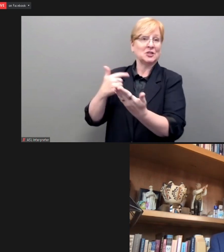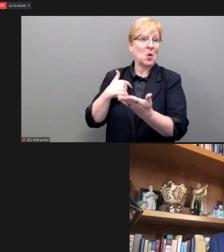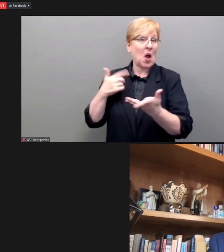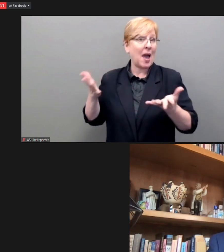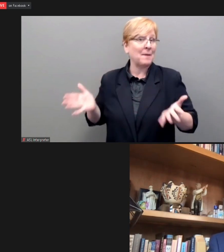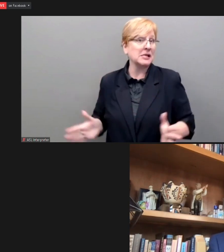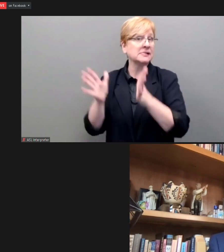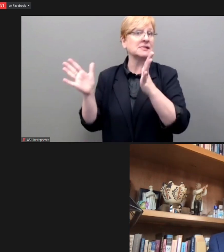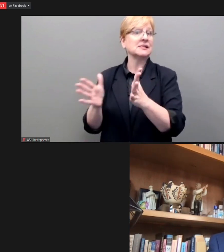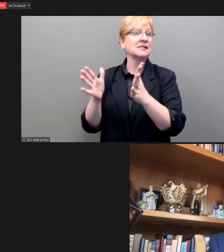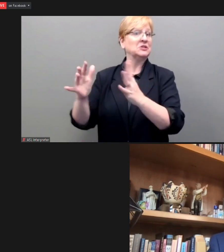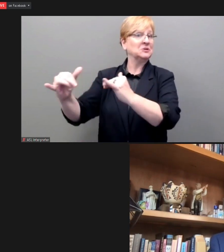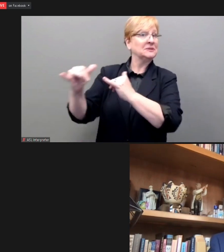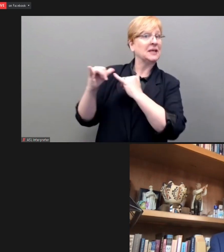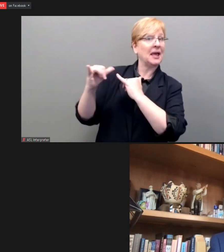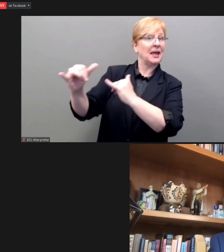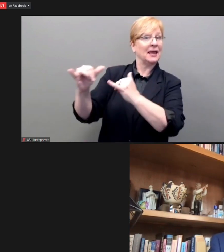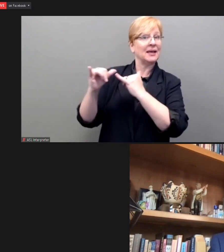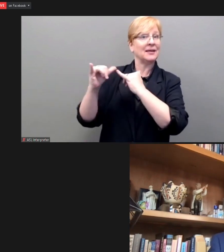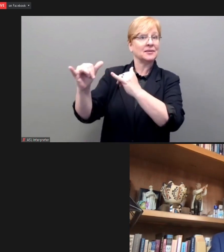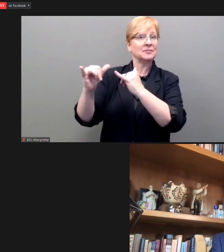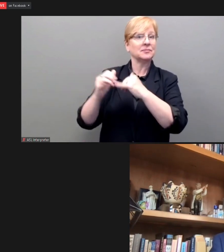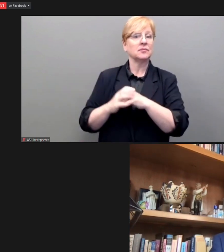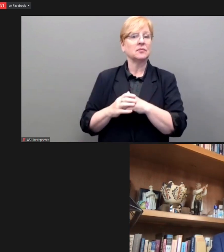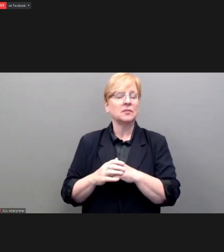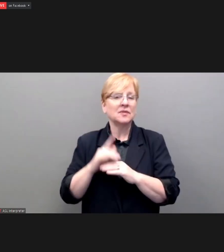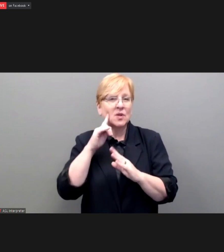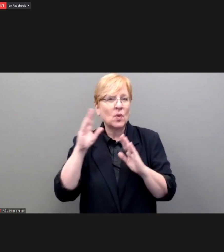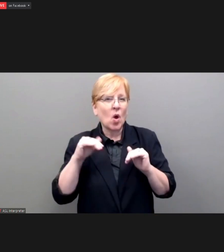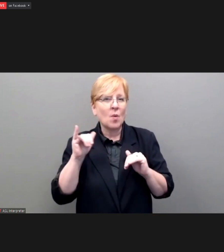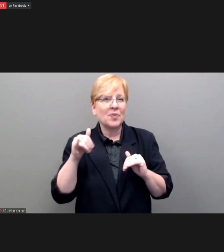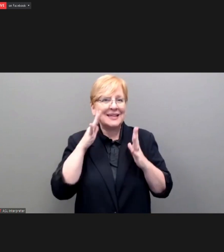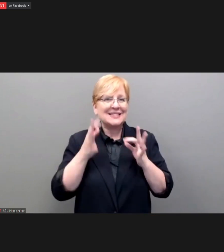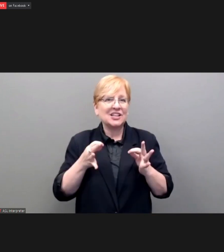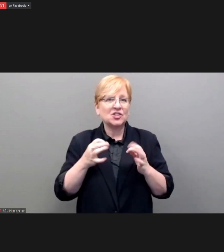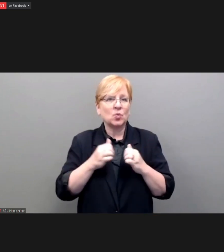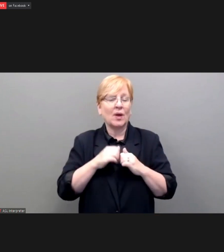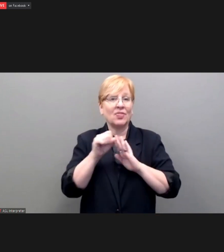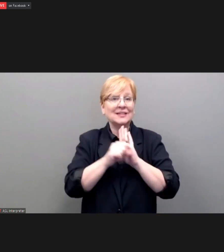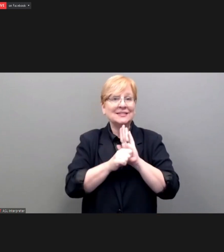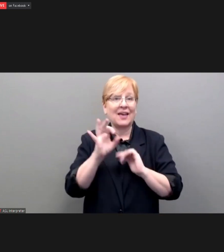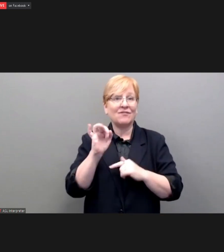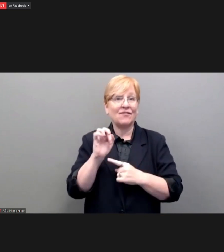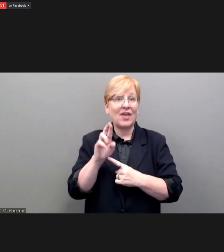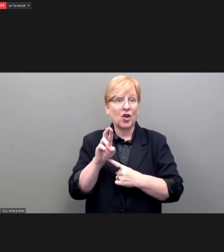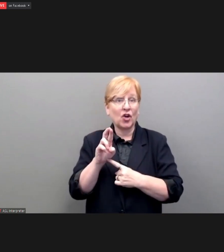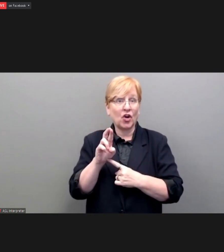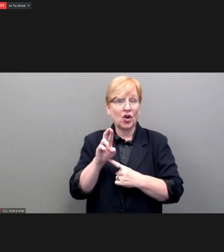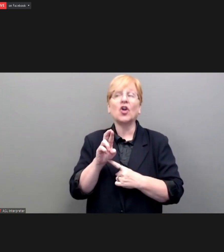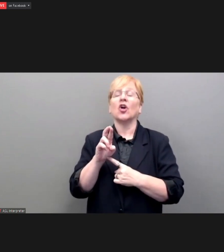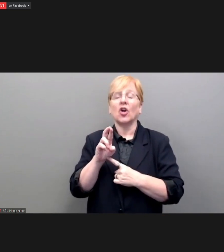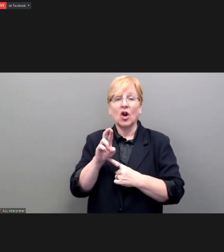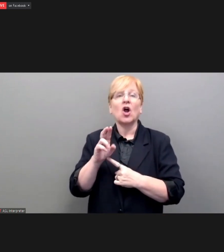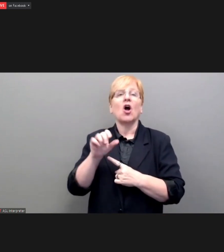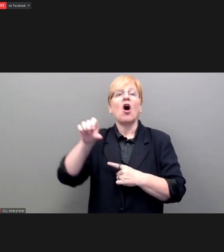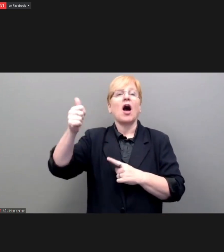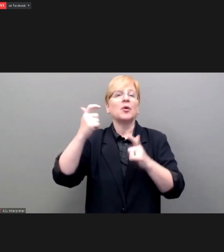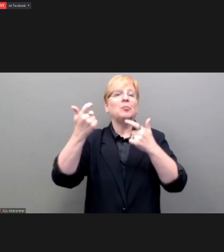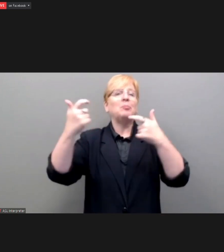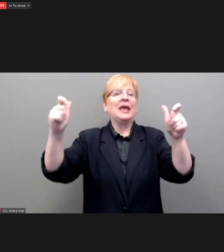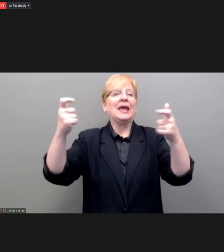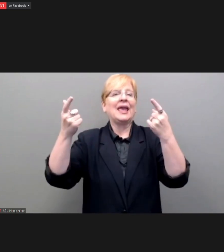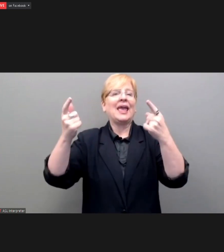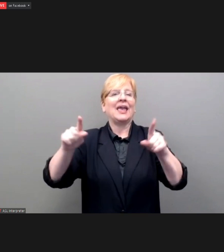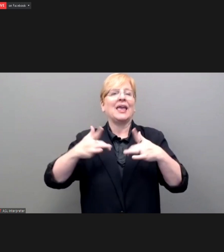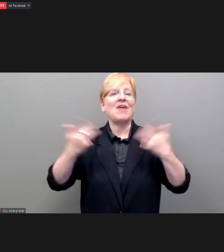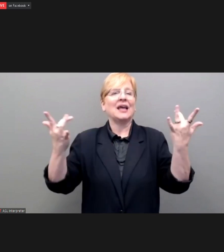We're hopeful that this decision that we've made about the state fair will encourage other large venues and events that are